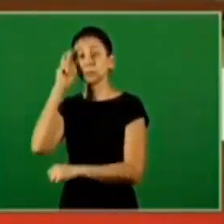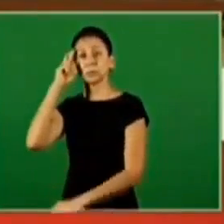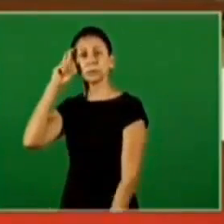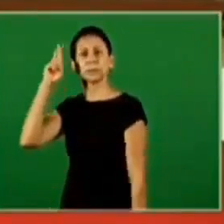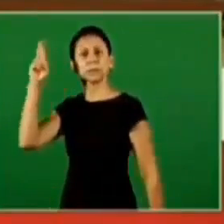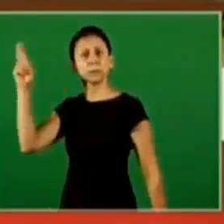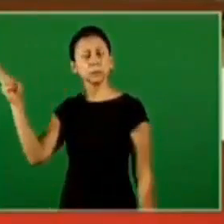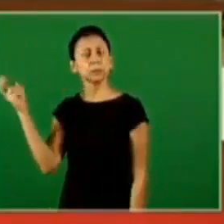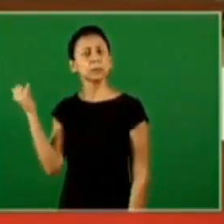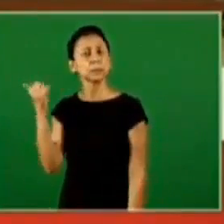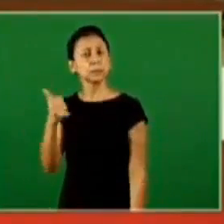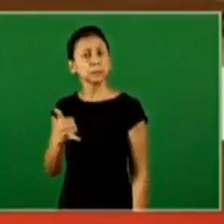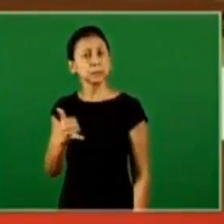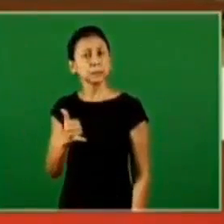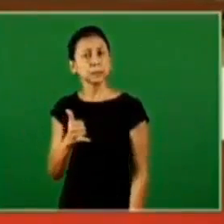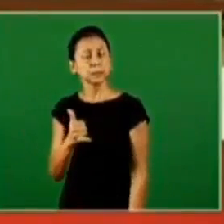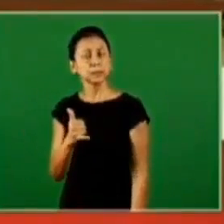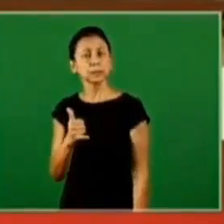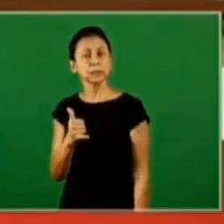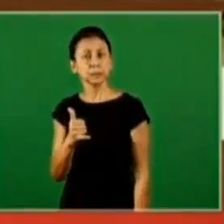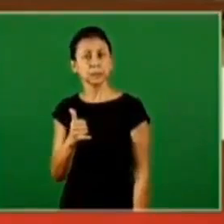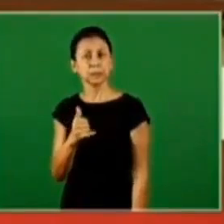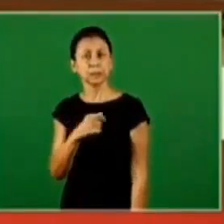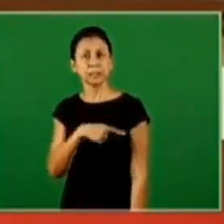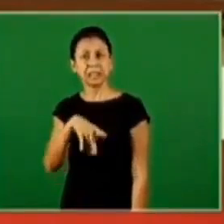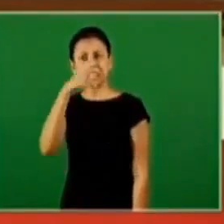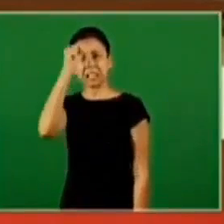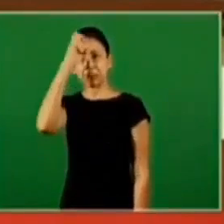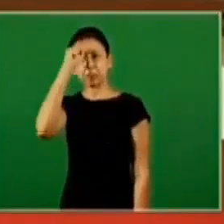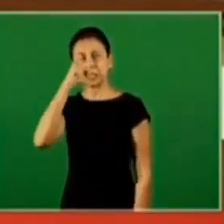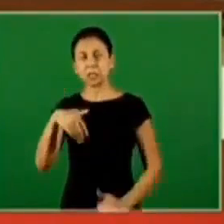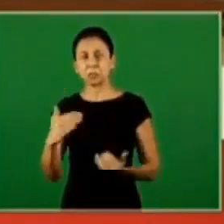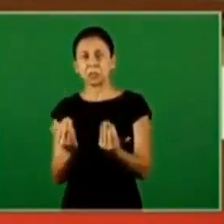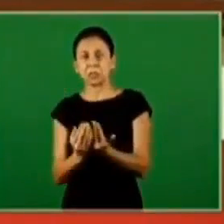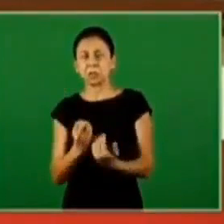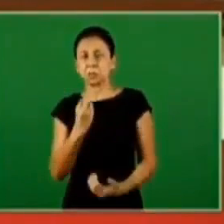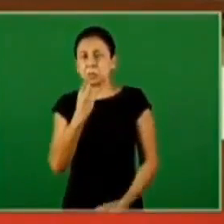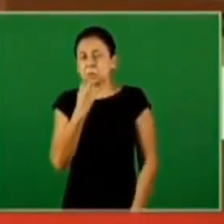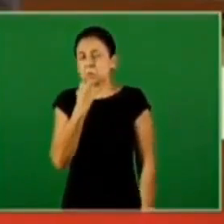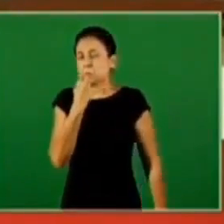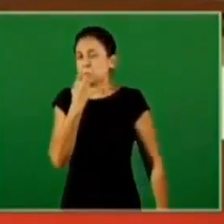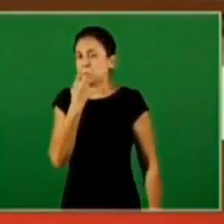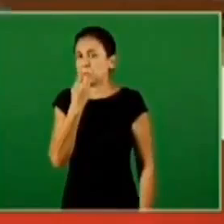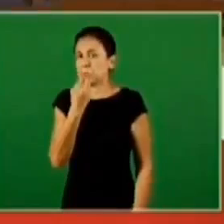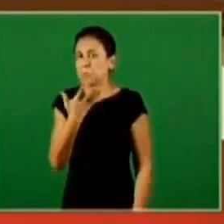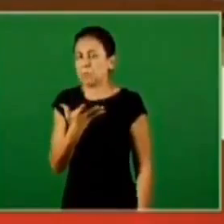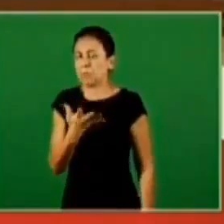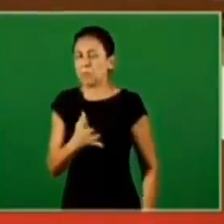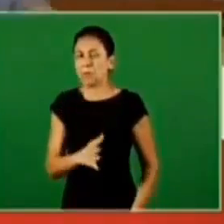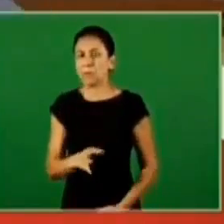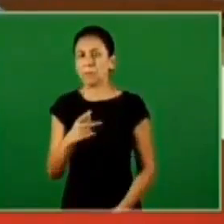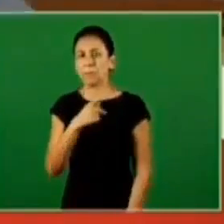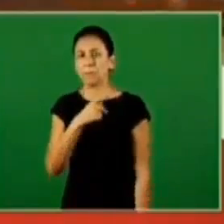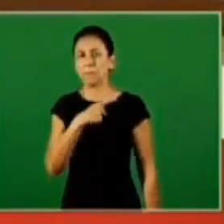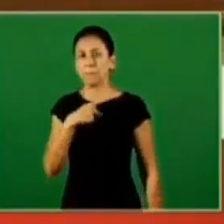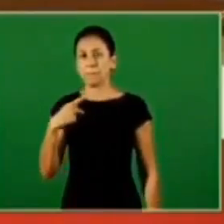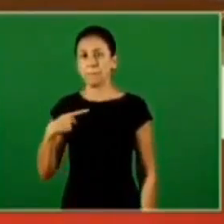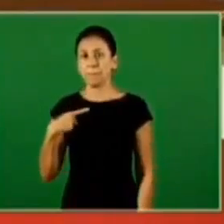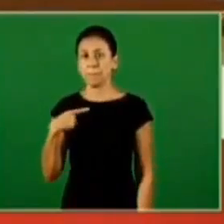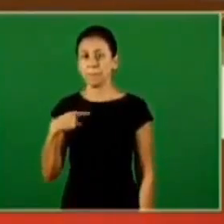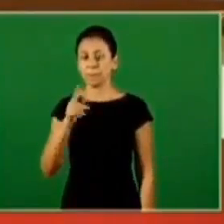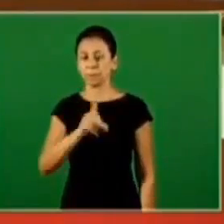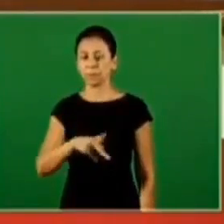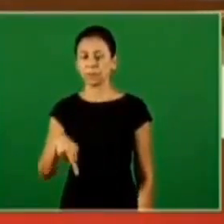so there's even more. He said that communism taught him how to be a better Christian. A pastor, teacher